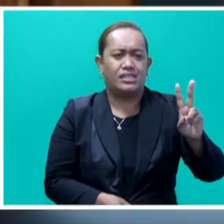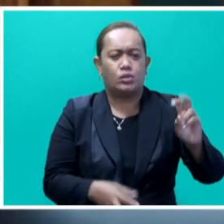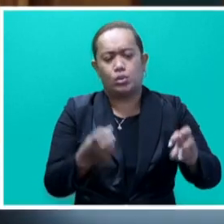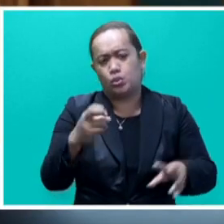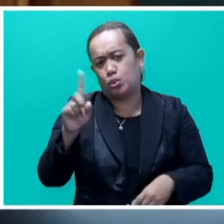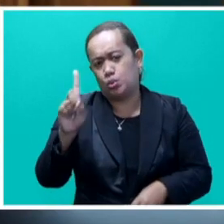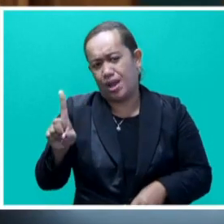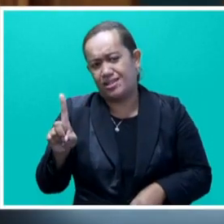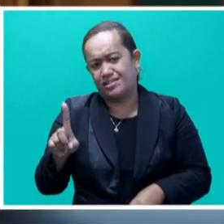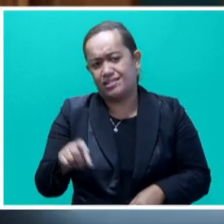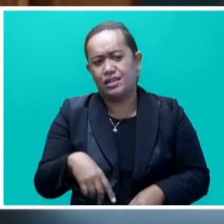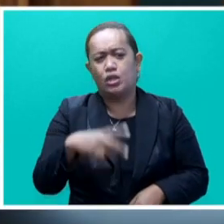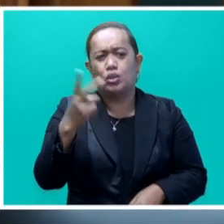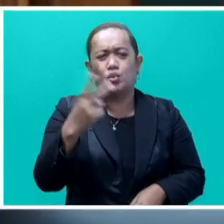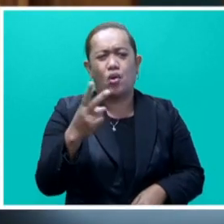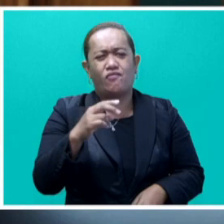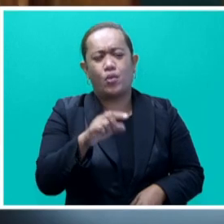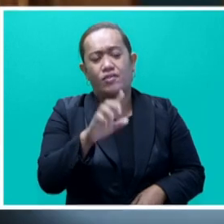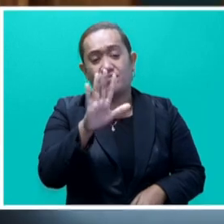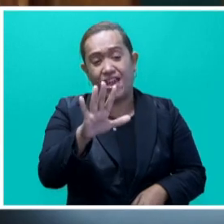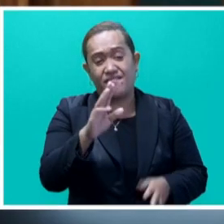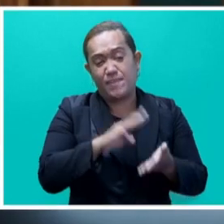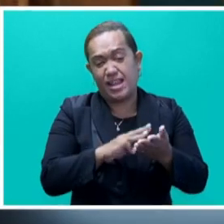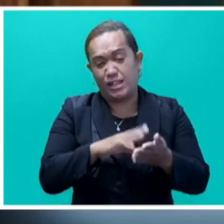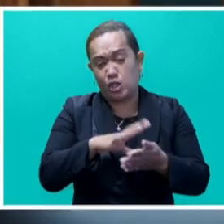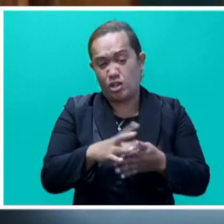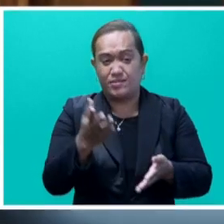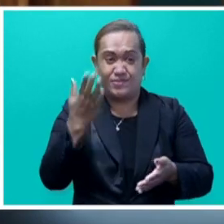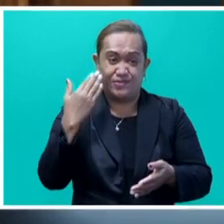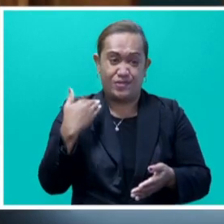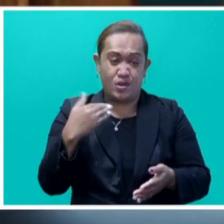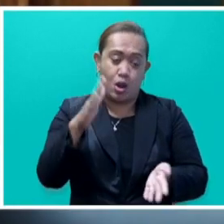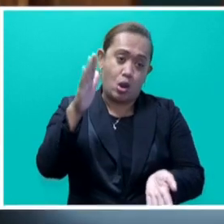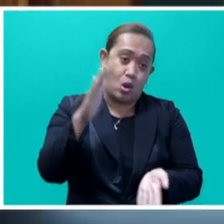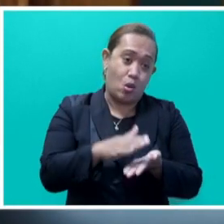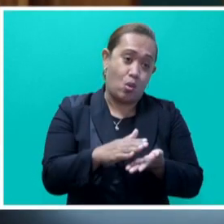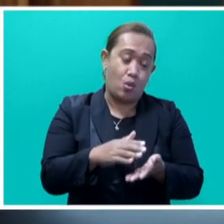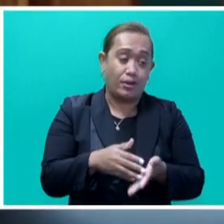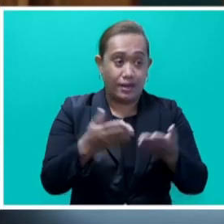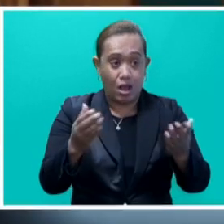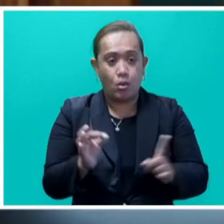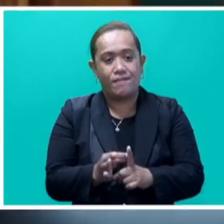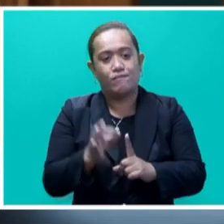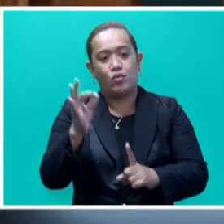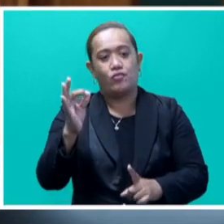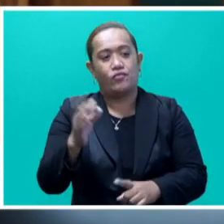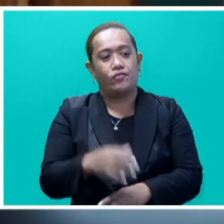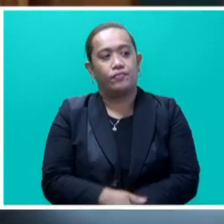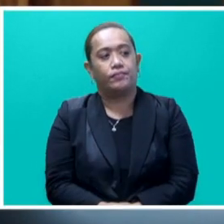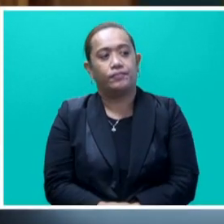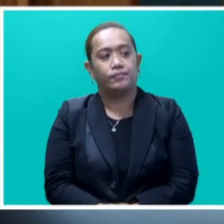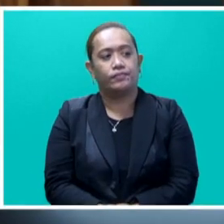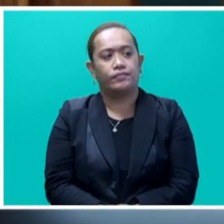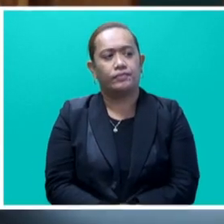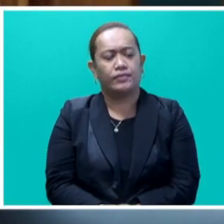million, much lower than exports and a much improved trade balance. This is, of course, contrary to